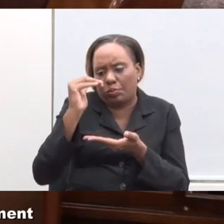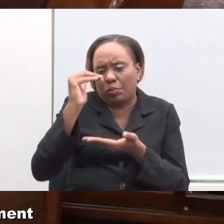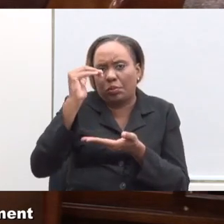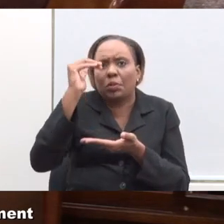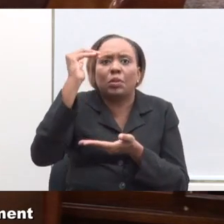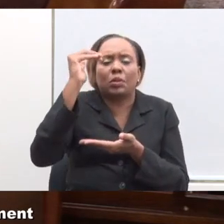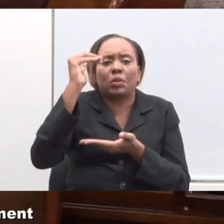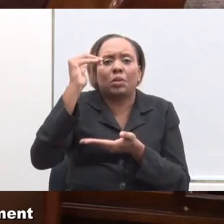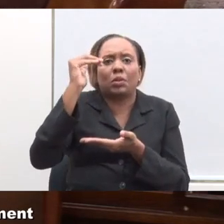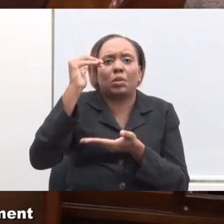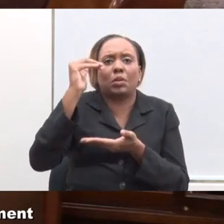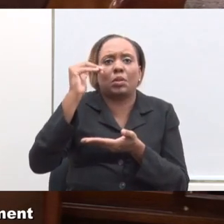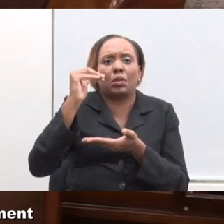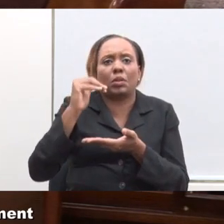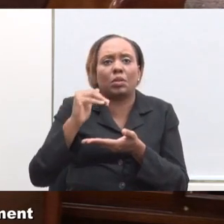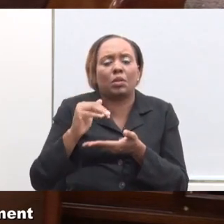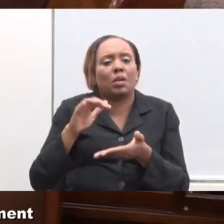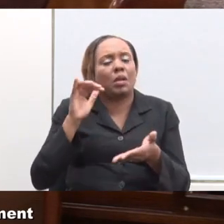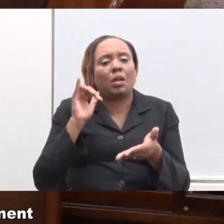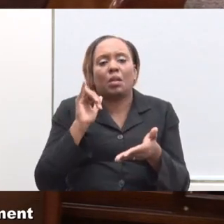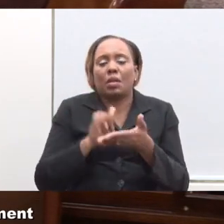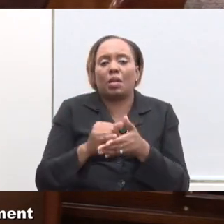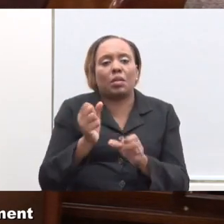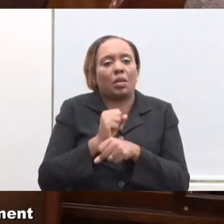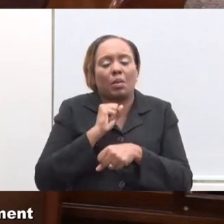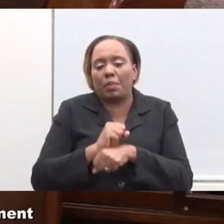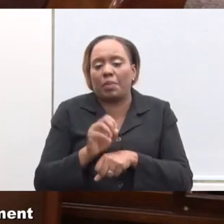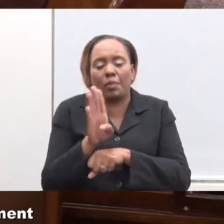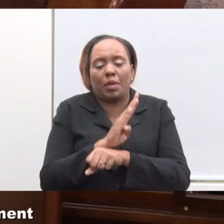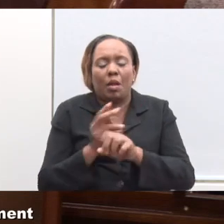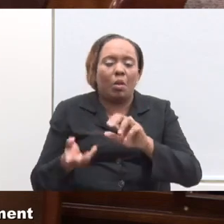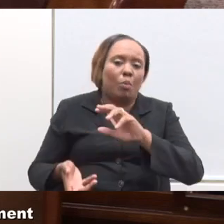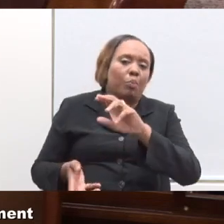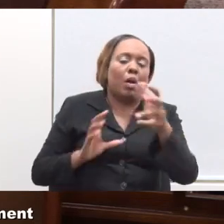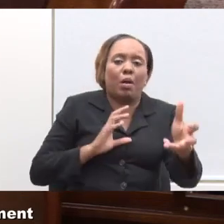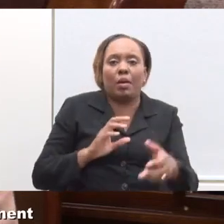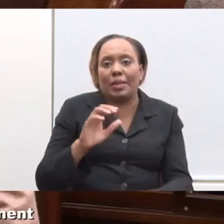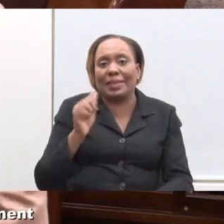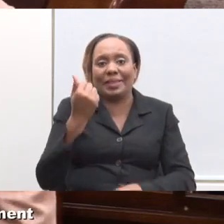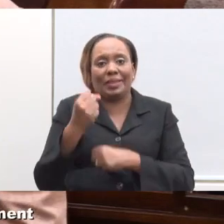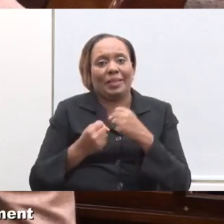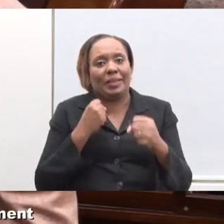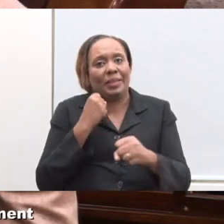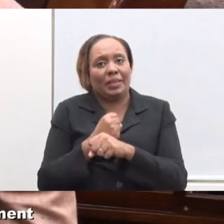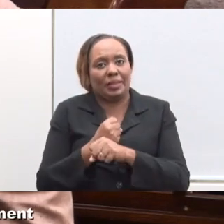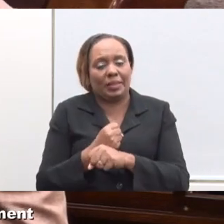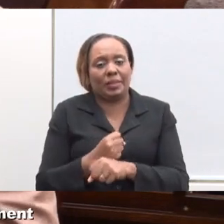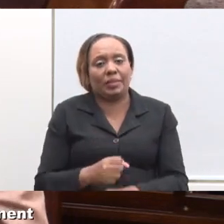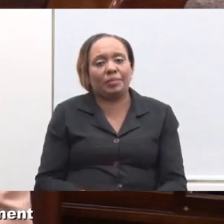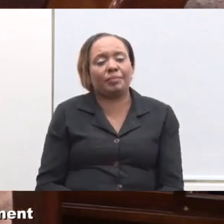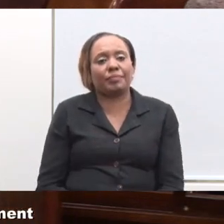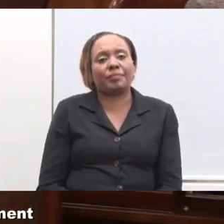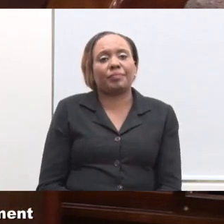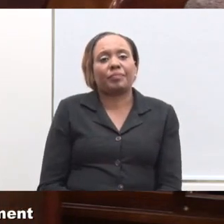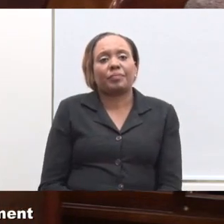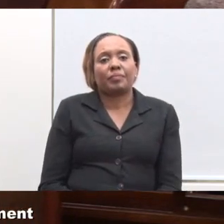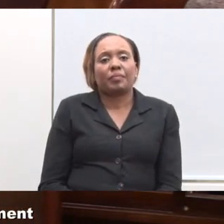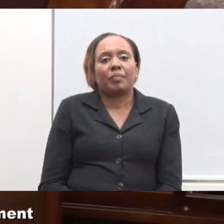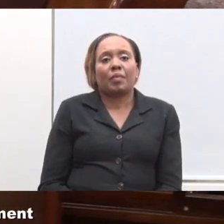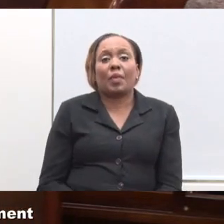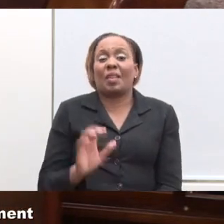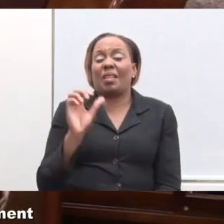particular, is what killed us. 10 years, that's the point that the member for Christchurch East Central made in his seminal